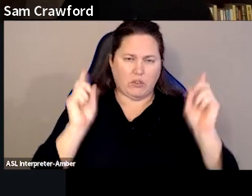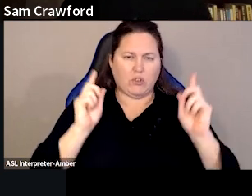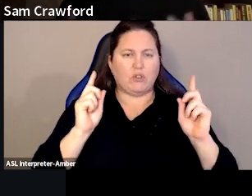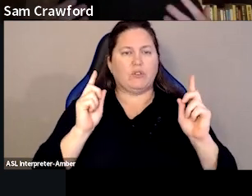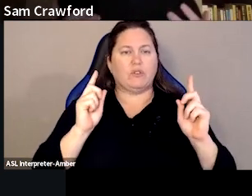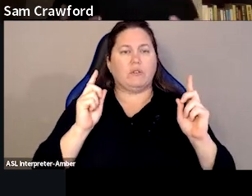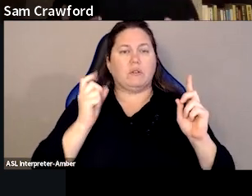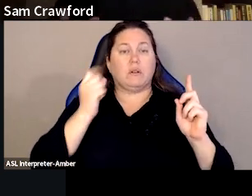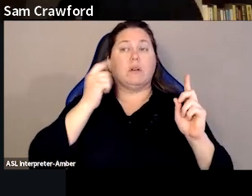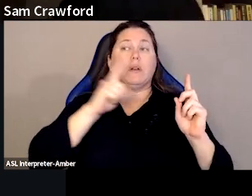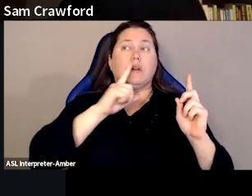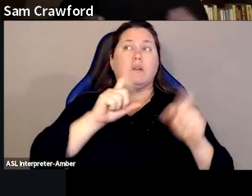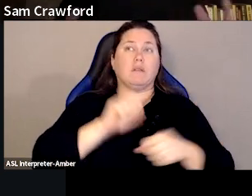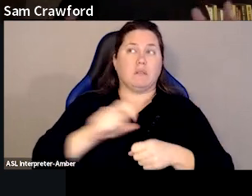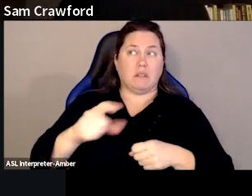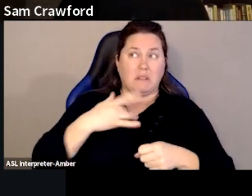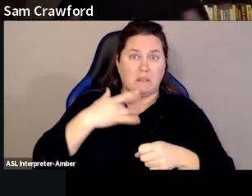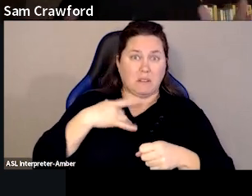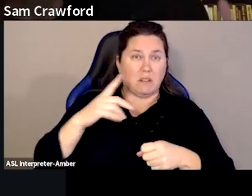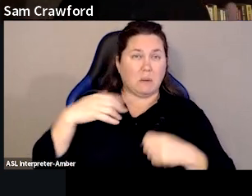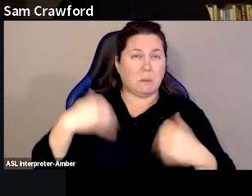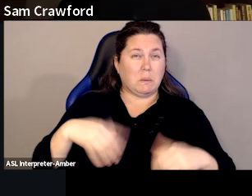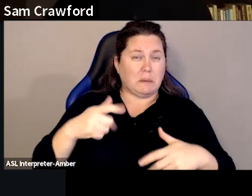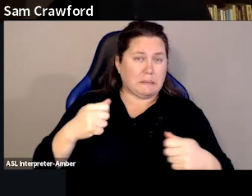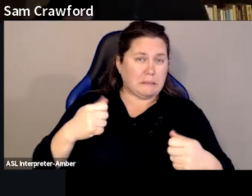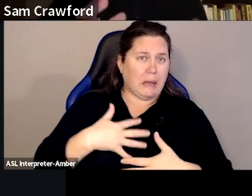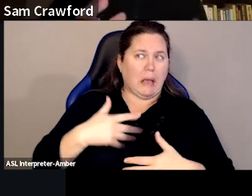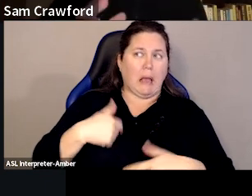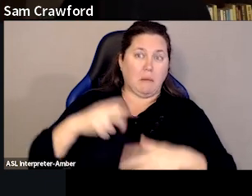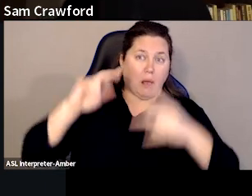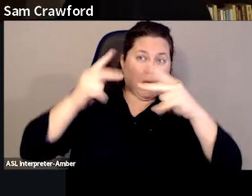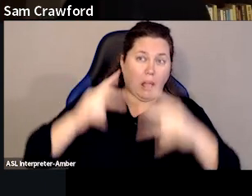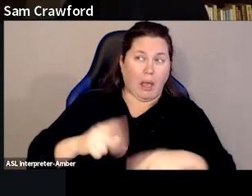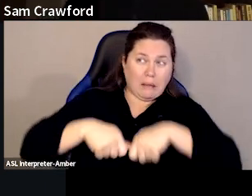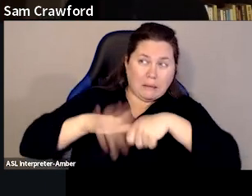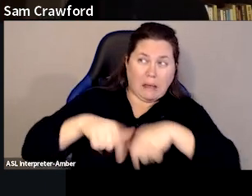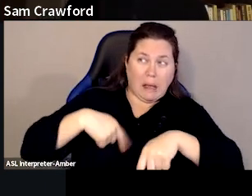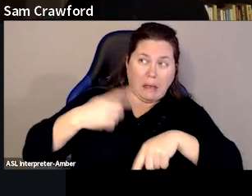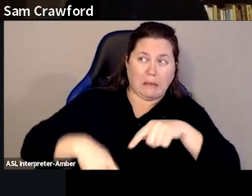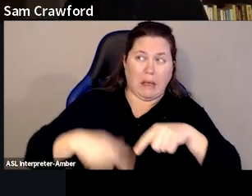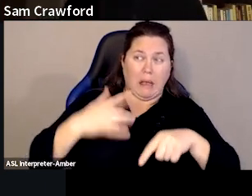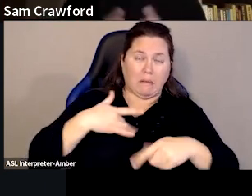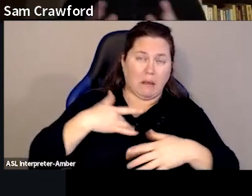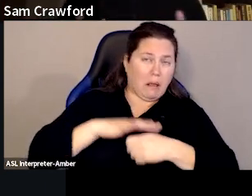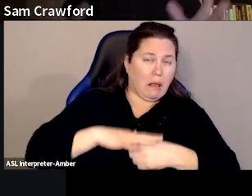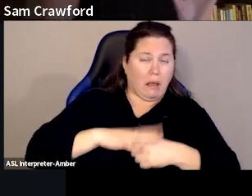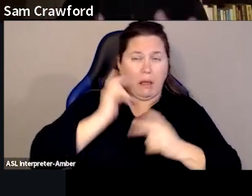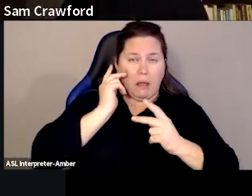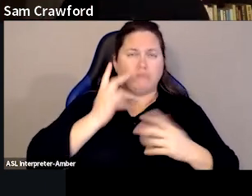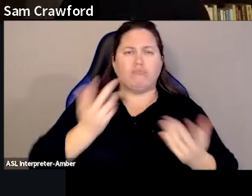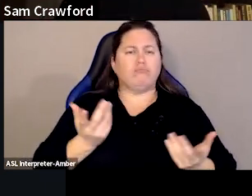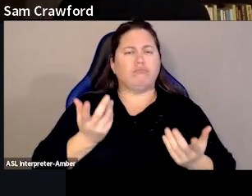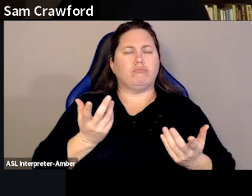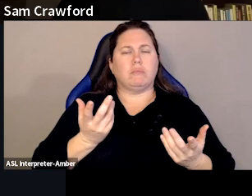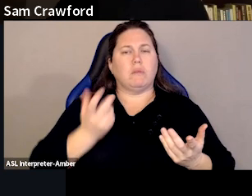scary wasteland that us mere mortals can no longer traverse. Websites are more accessible than ever, and there's no shame in